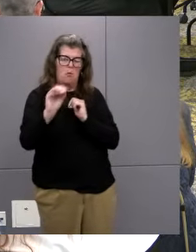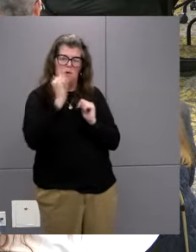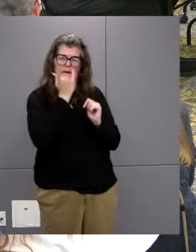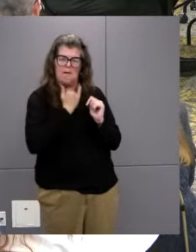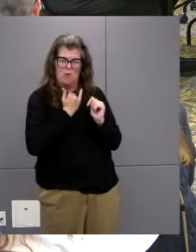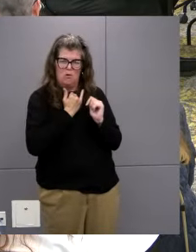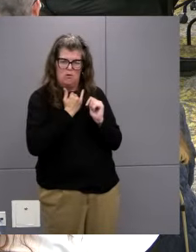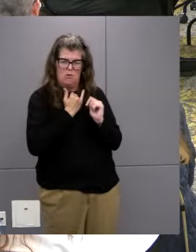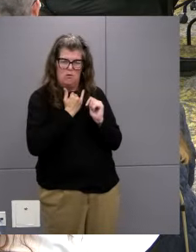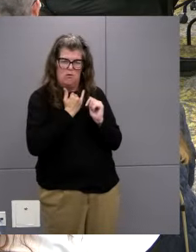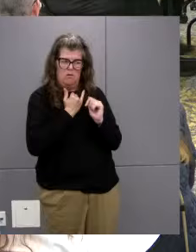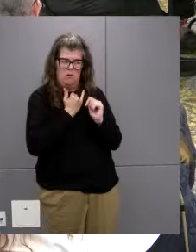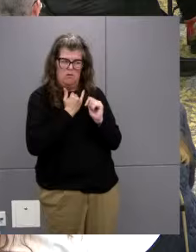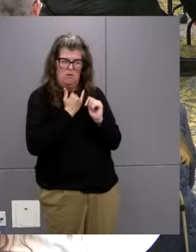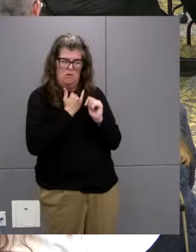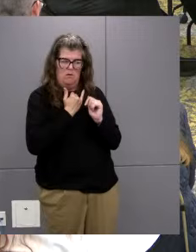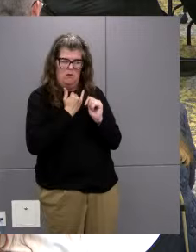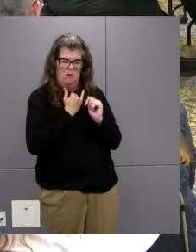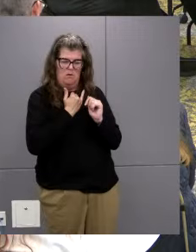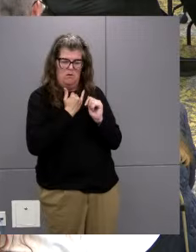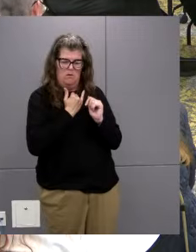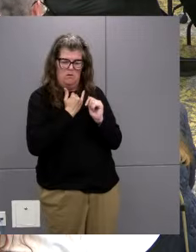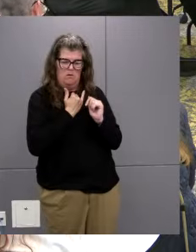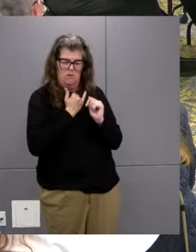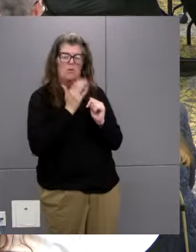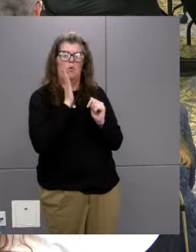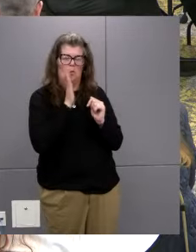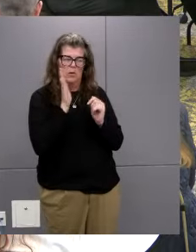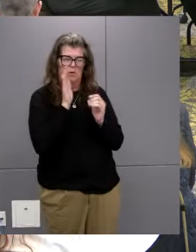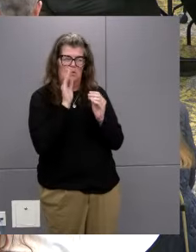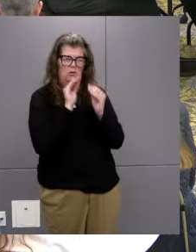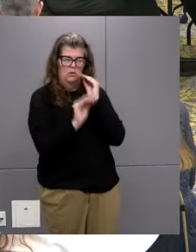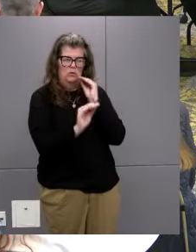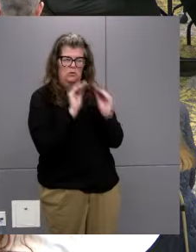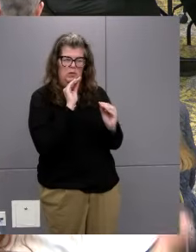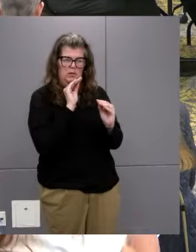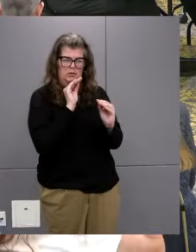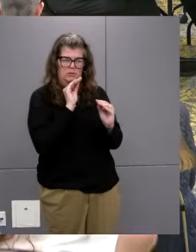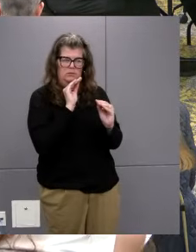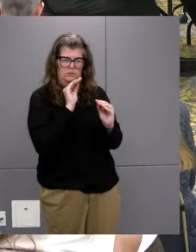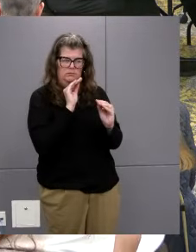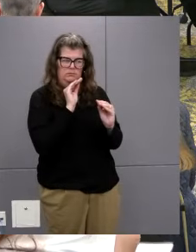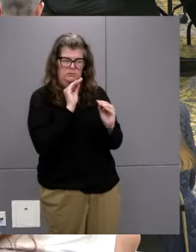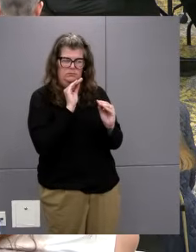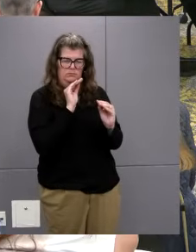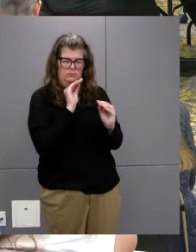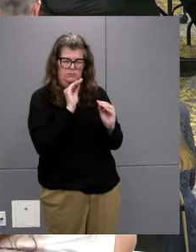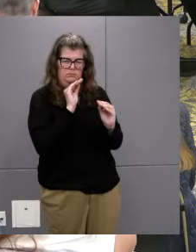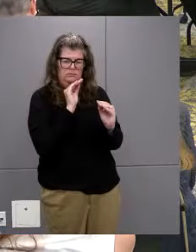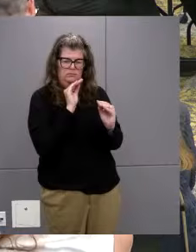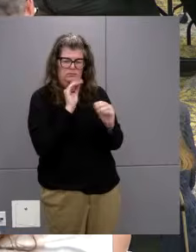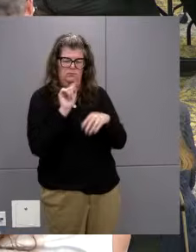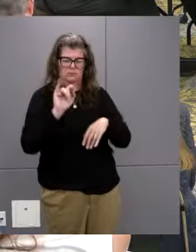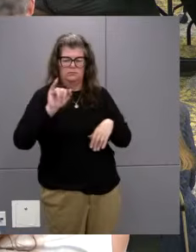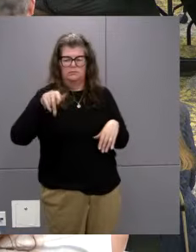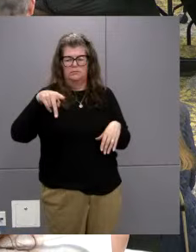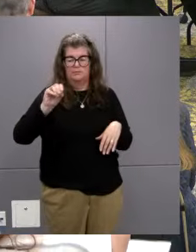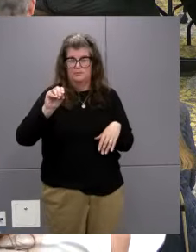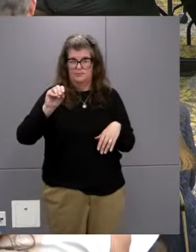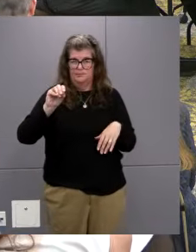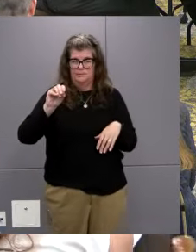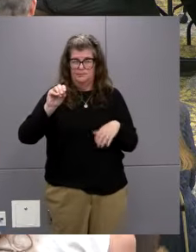so please, the minutes will be corrected to correct that typo. It's on page